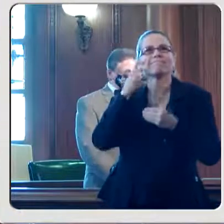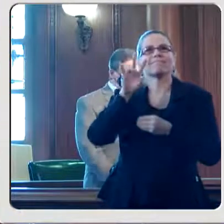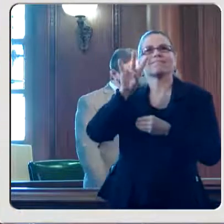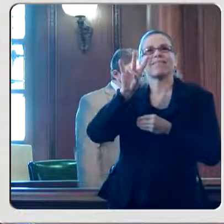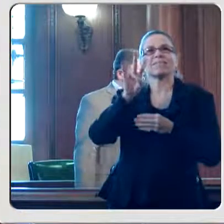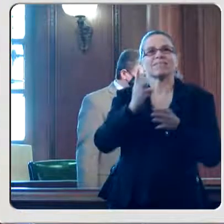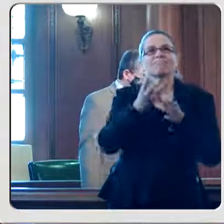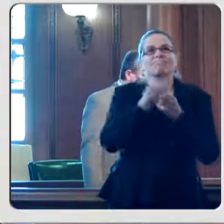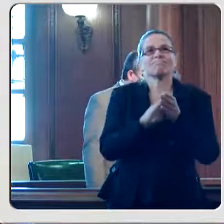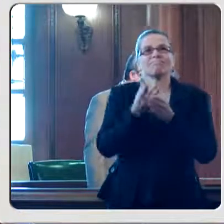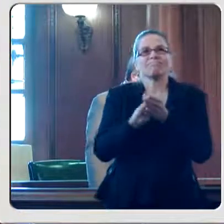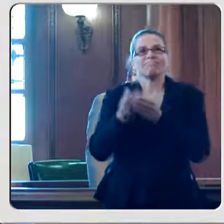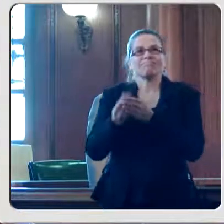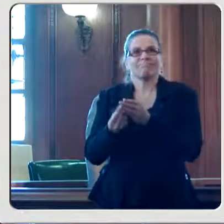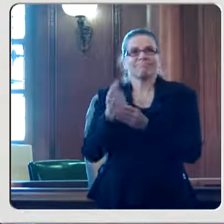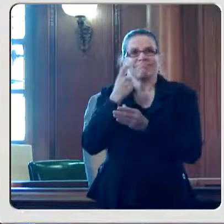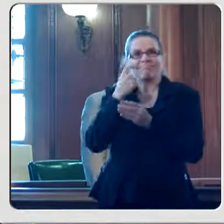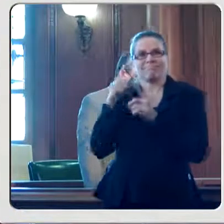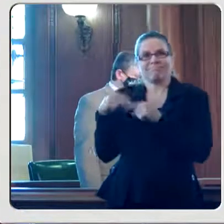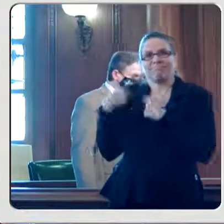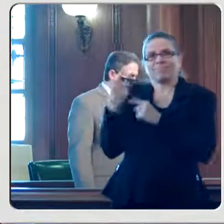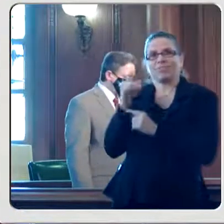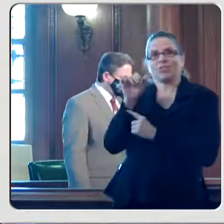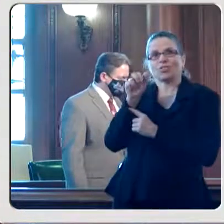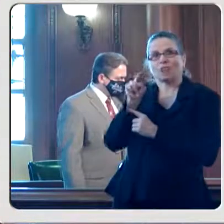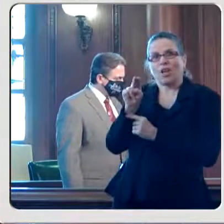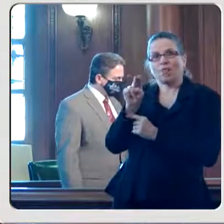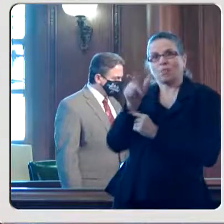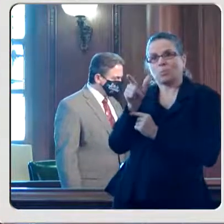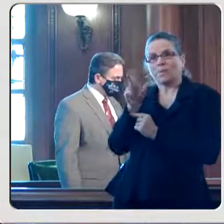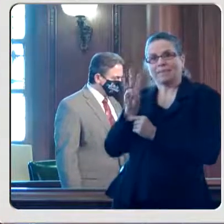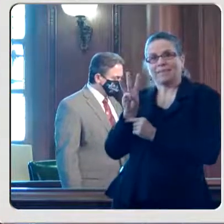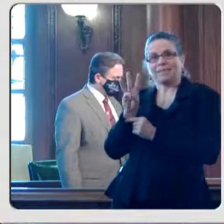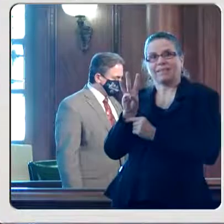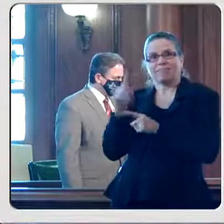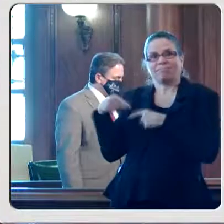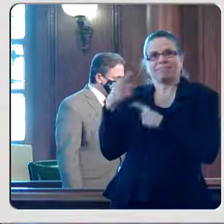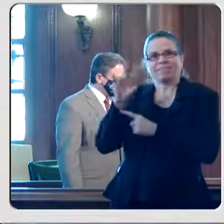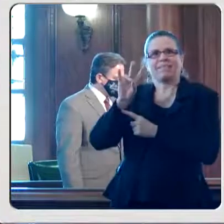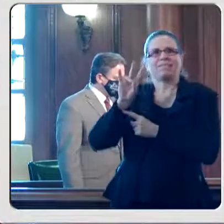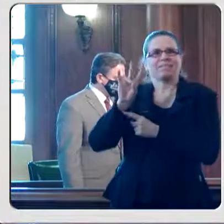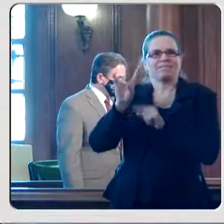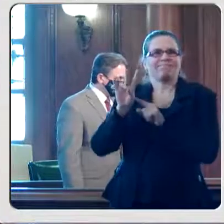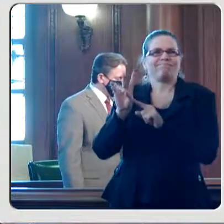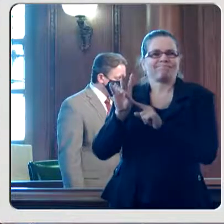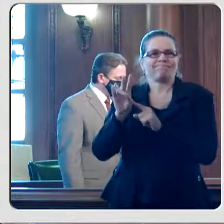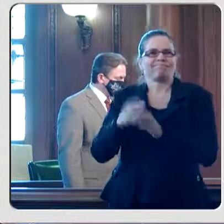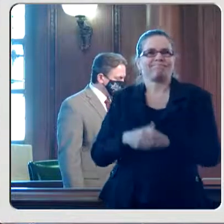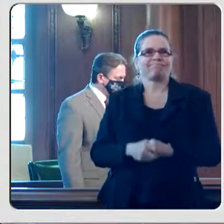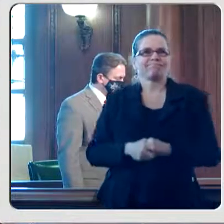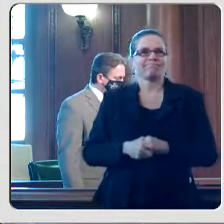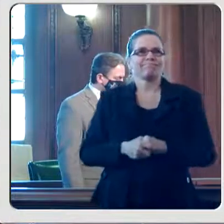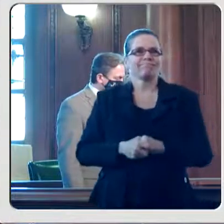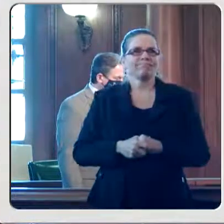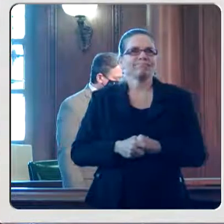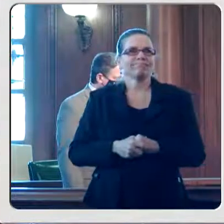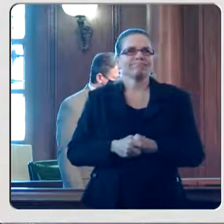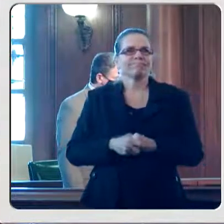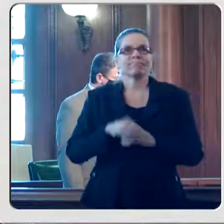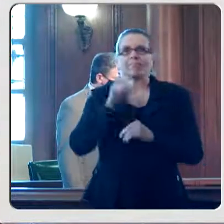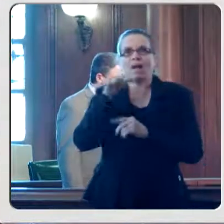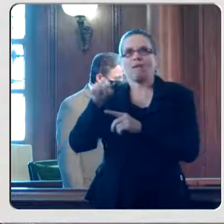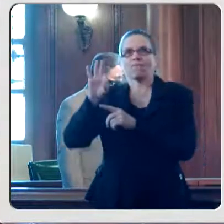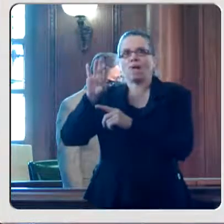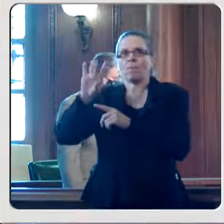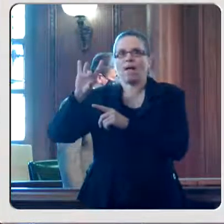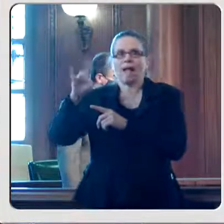from January the 26th to January the 30th. This data is from January